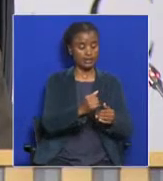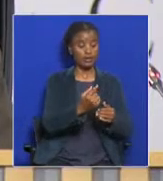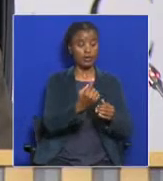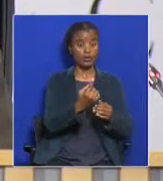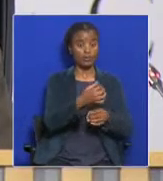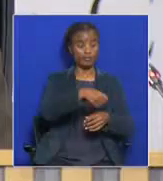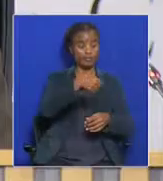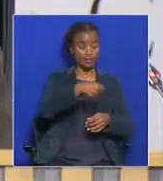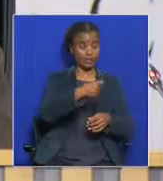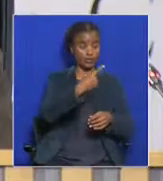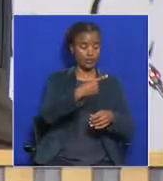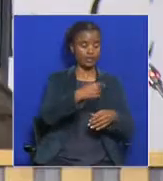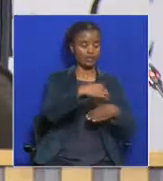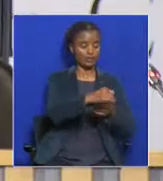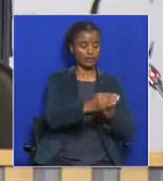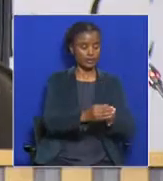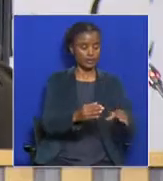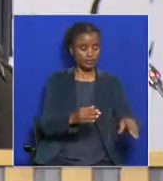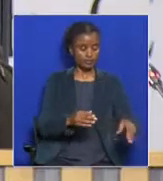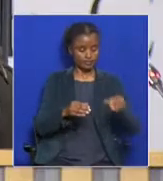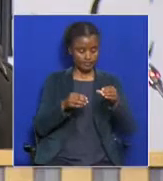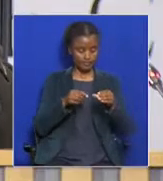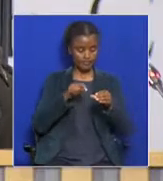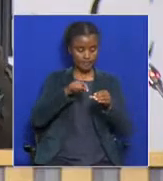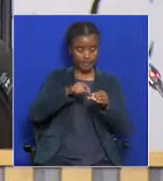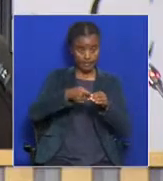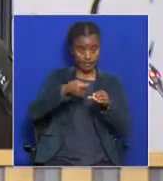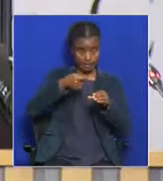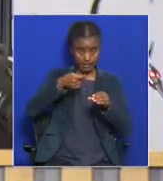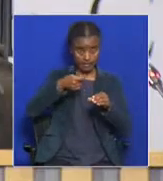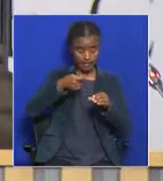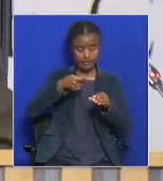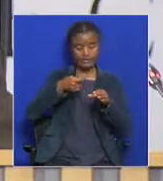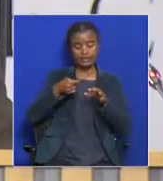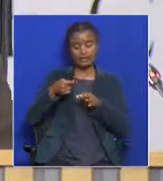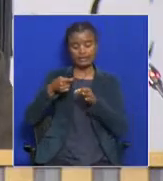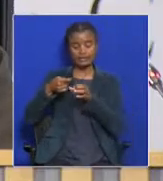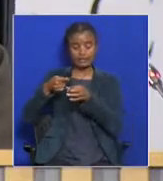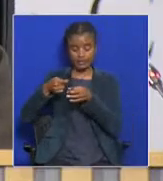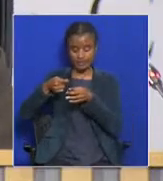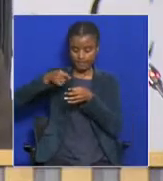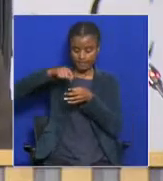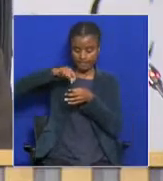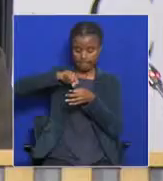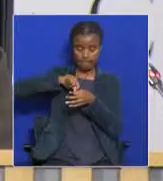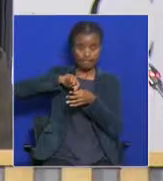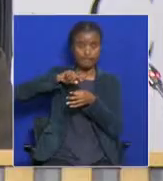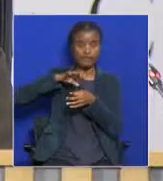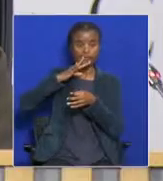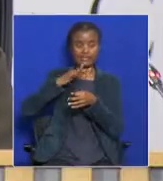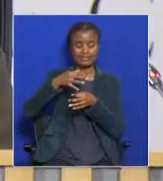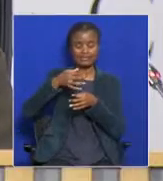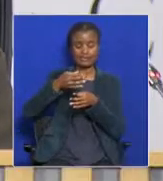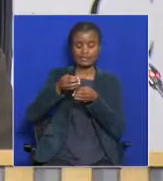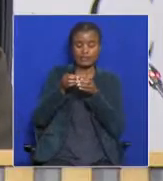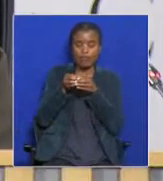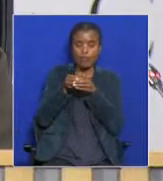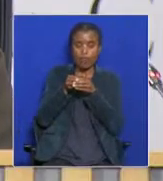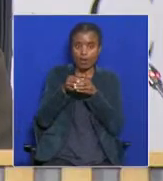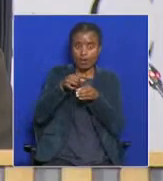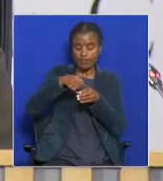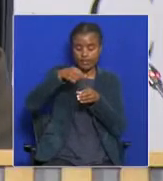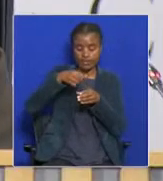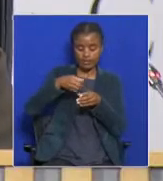quantity of powder, place it in a small, you get a sample exhibit bag, a very small bag. Do that same exercise for